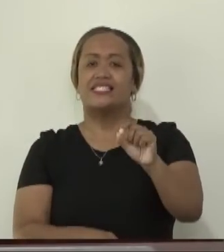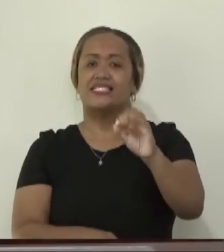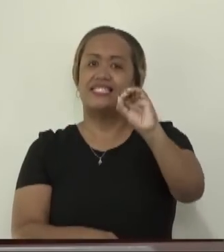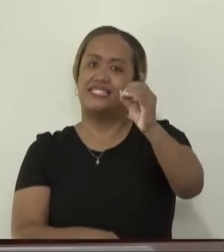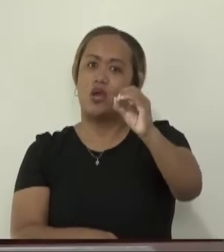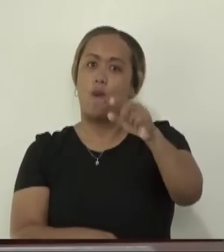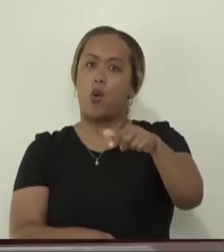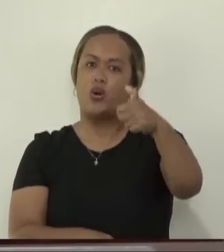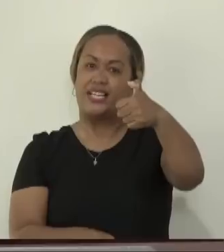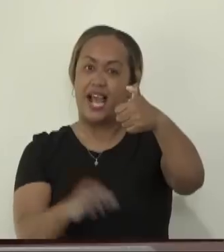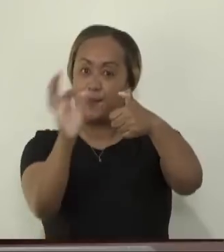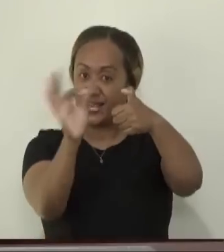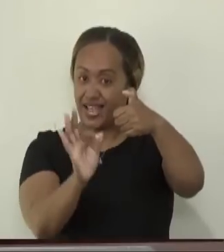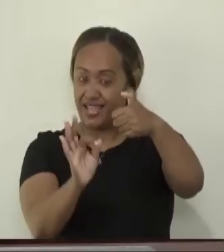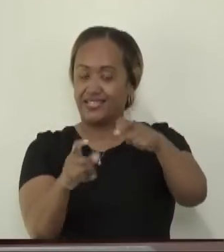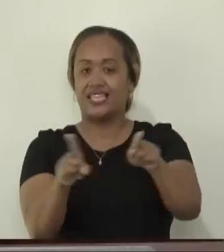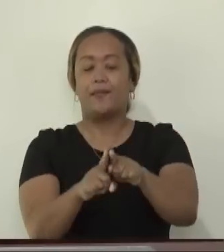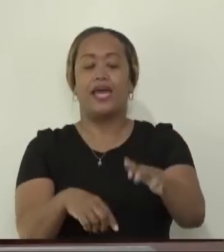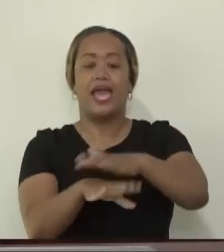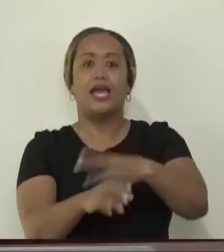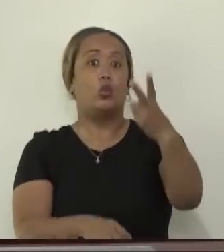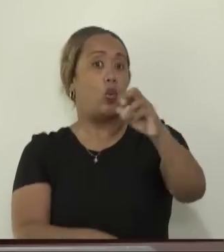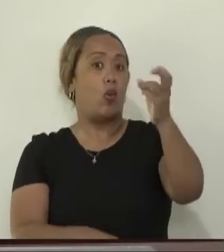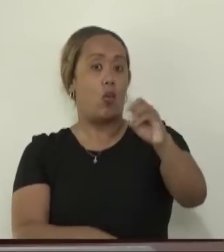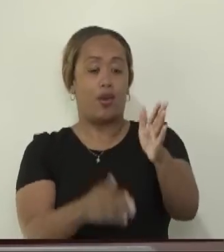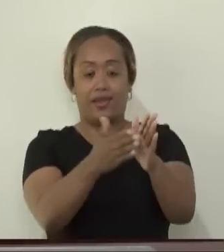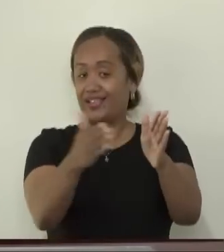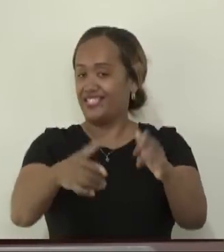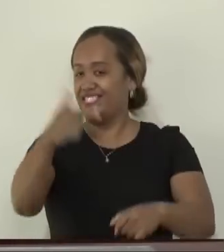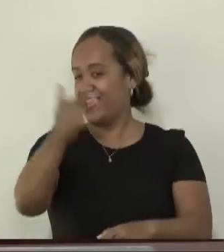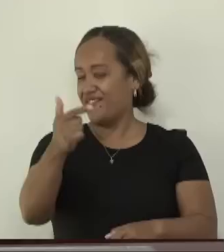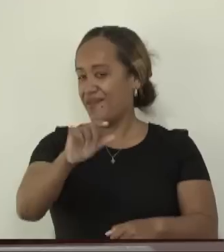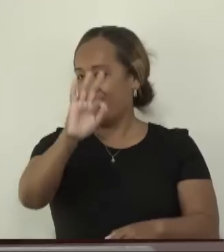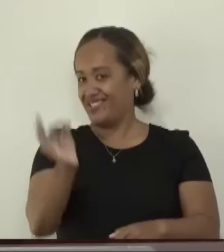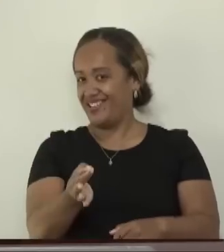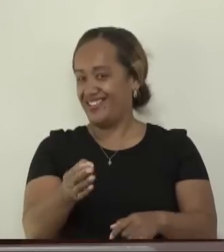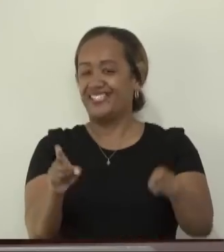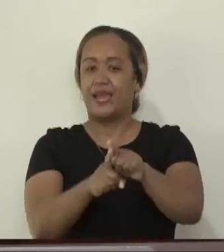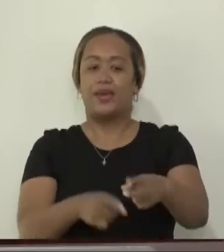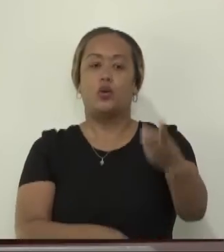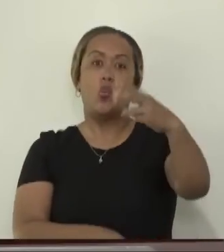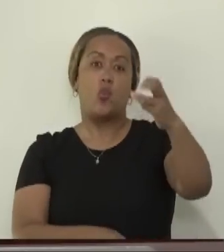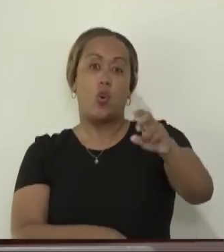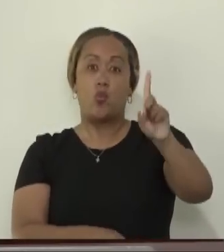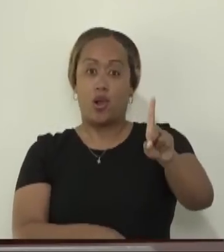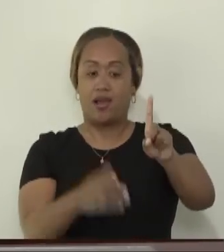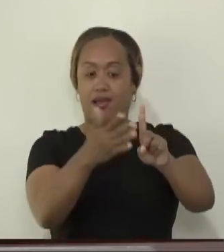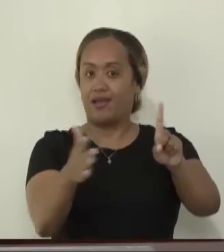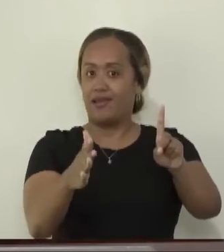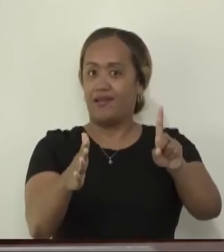0.6%. In 2020, by 17%, and in 2021,